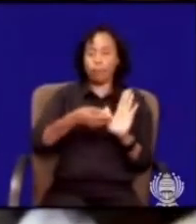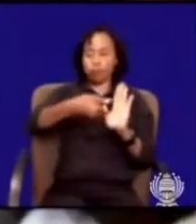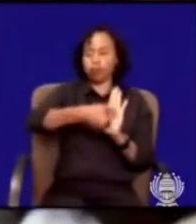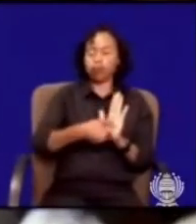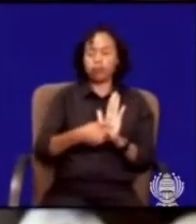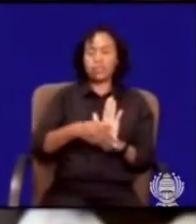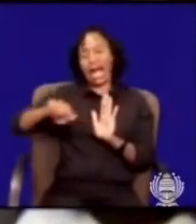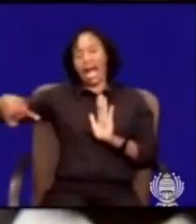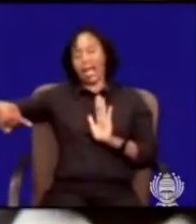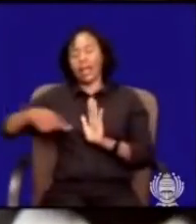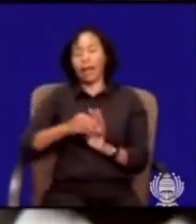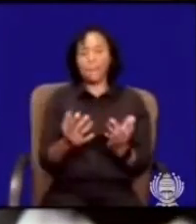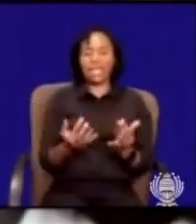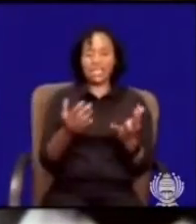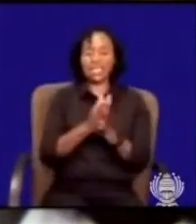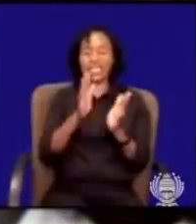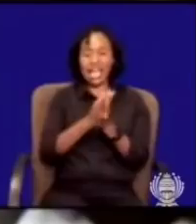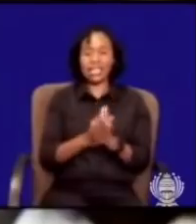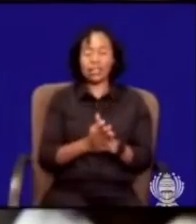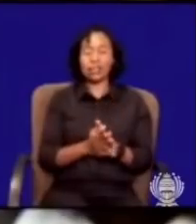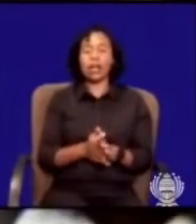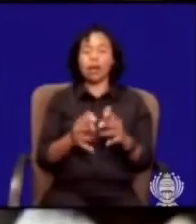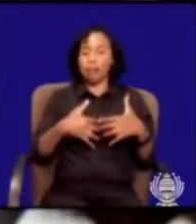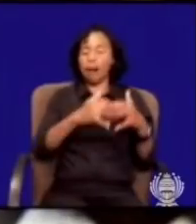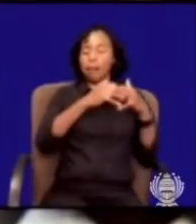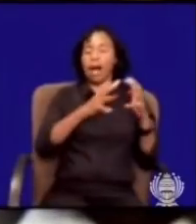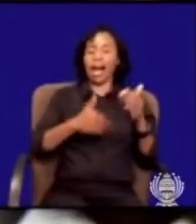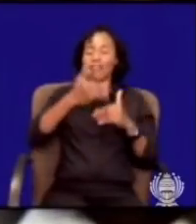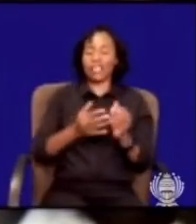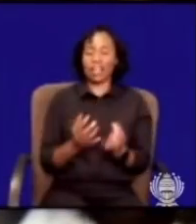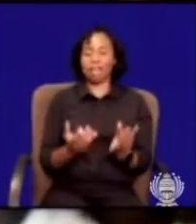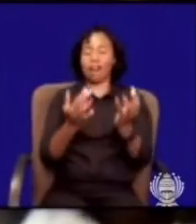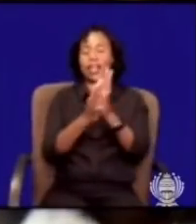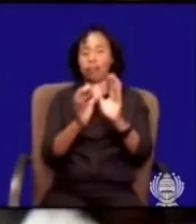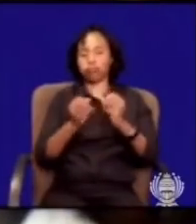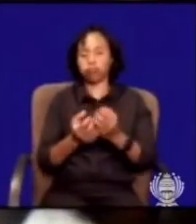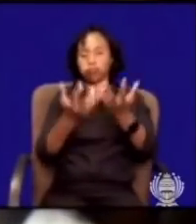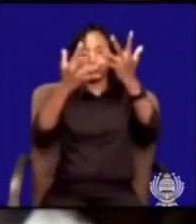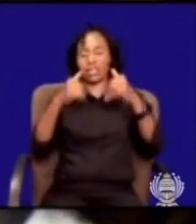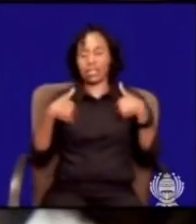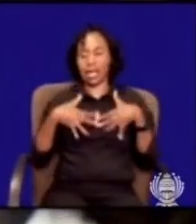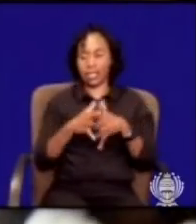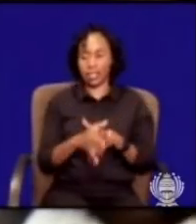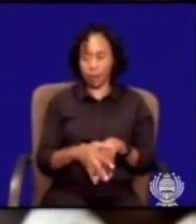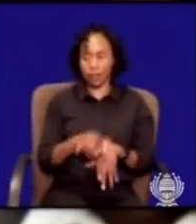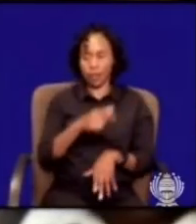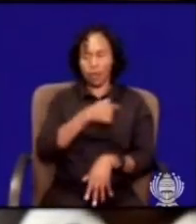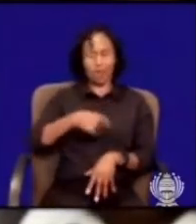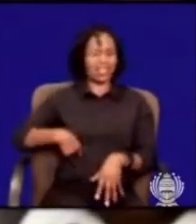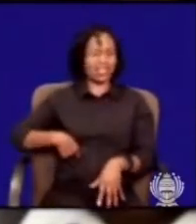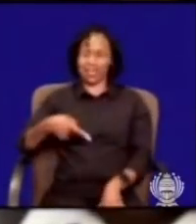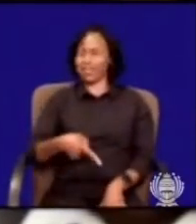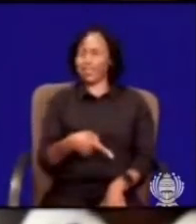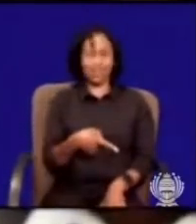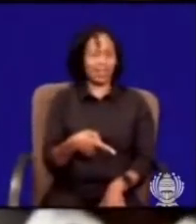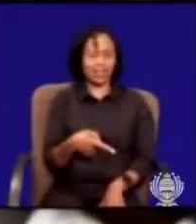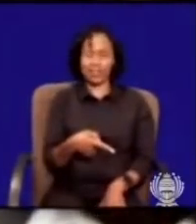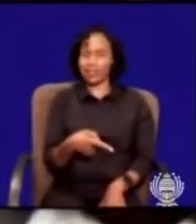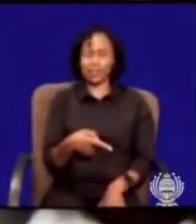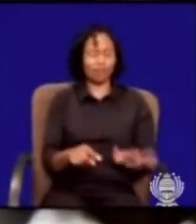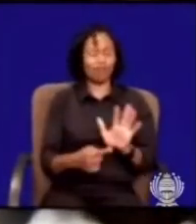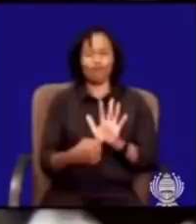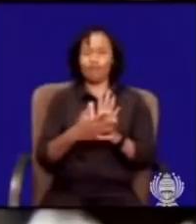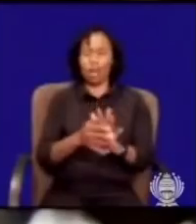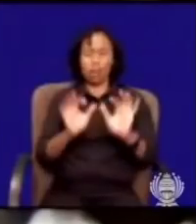and activated after the fire department were already on the scene. Mr. President, this is certainly not indicative of a capable